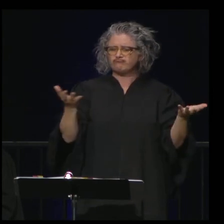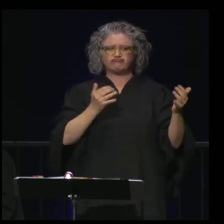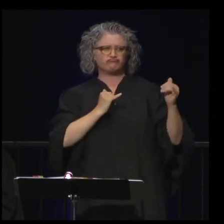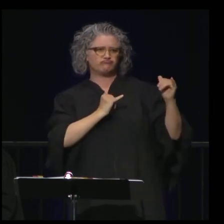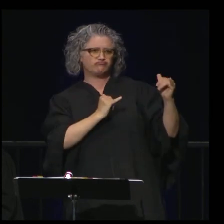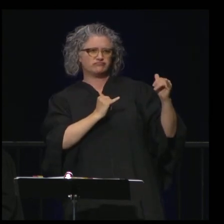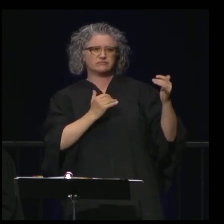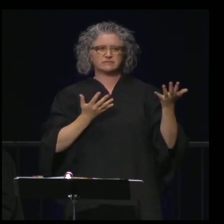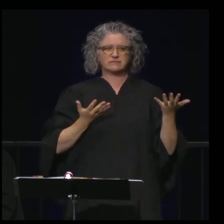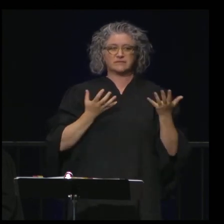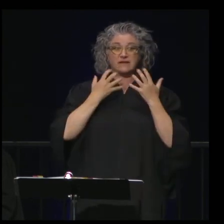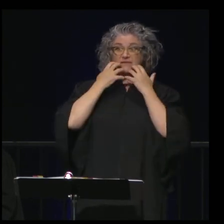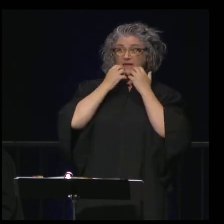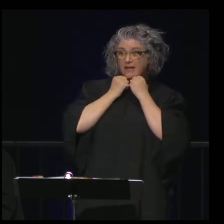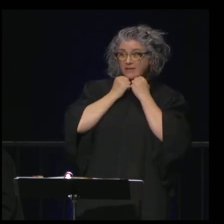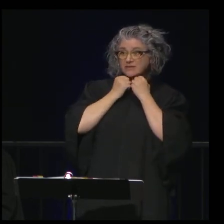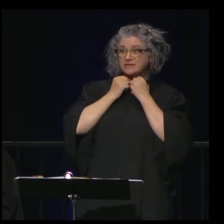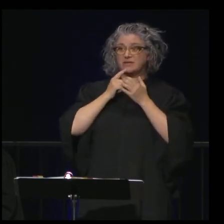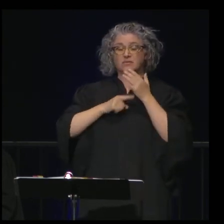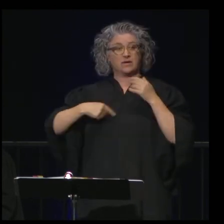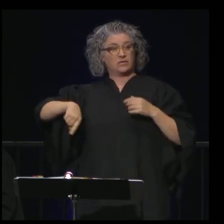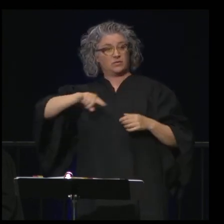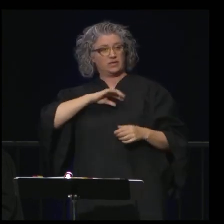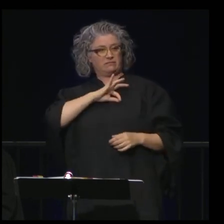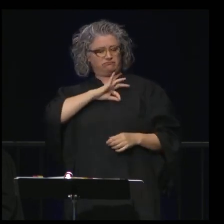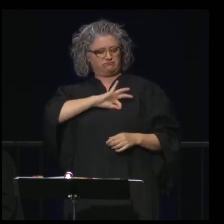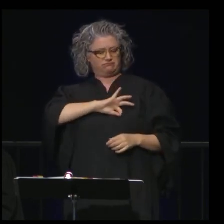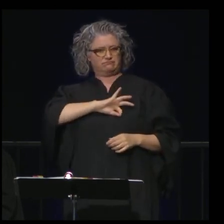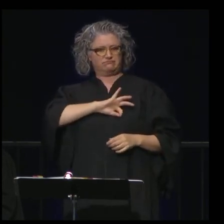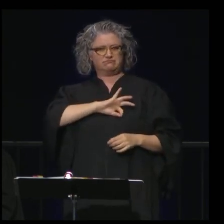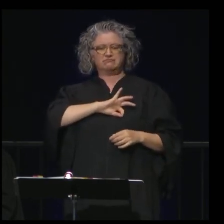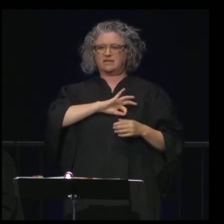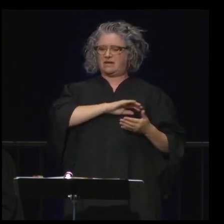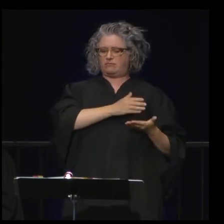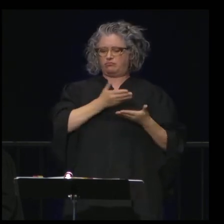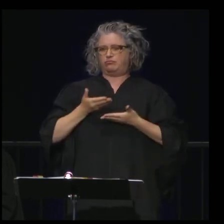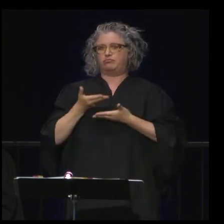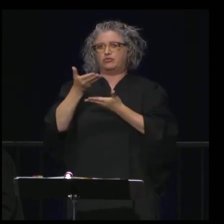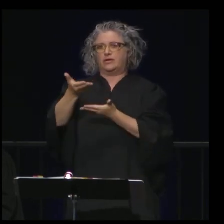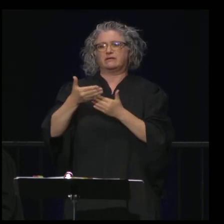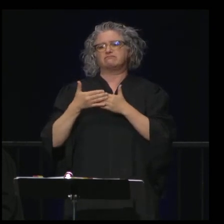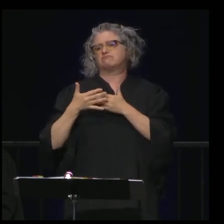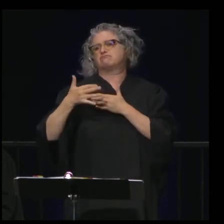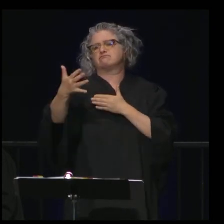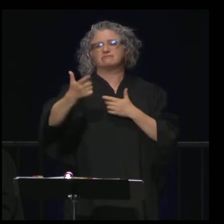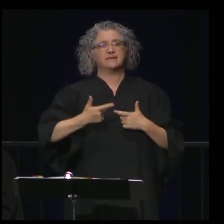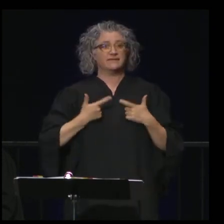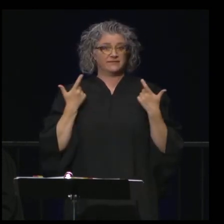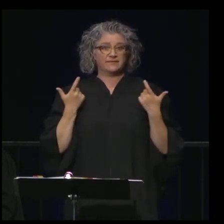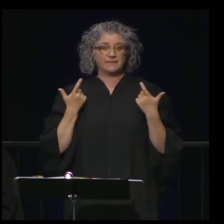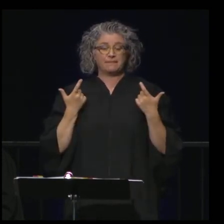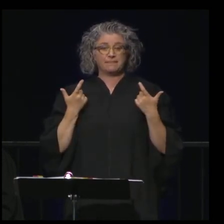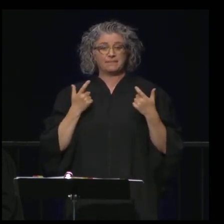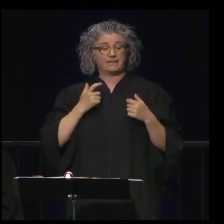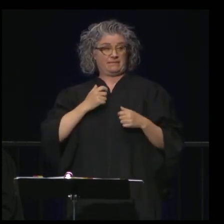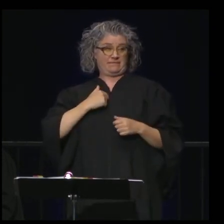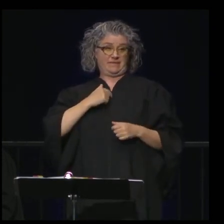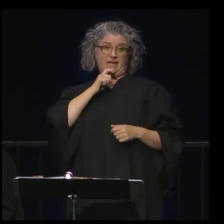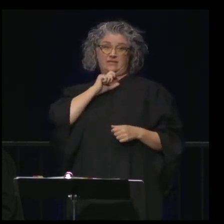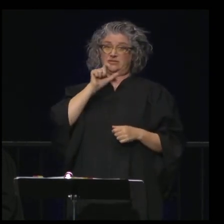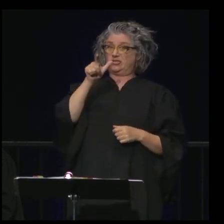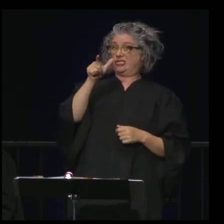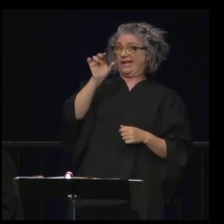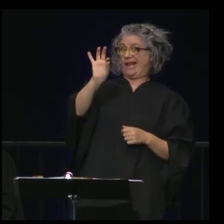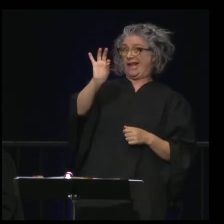these values are what we take from here and carry with us in life. When I was only 29 years